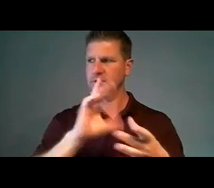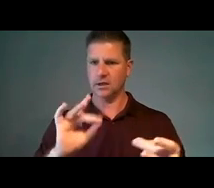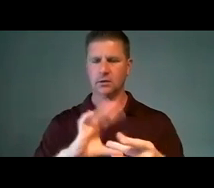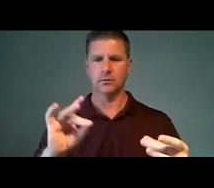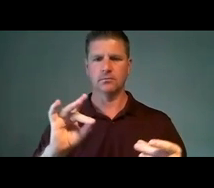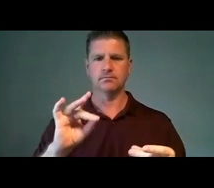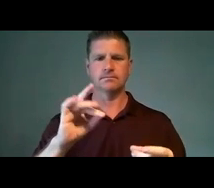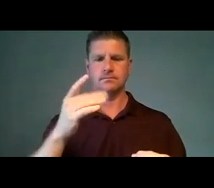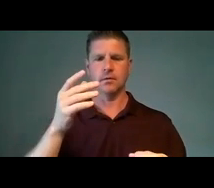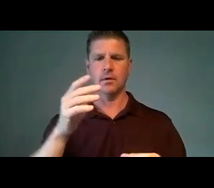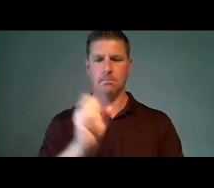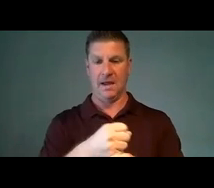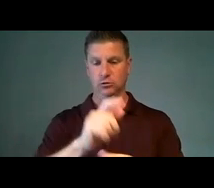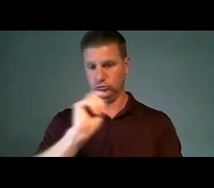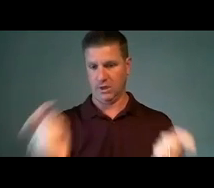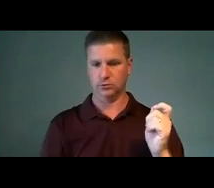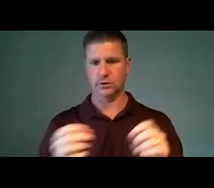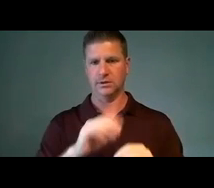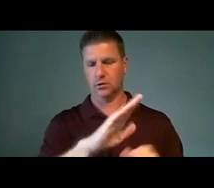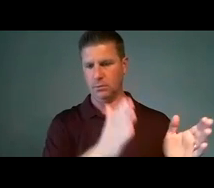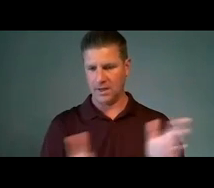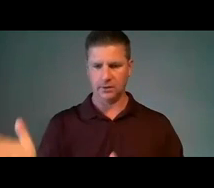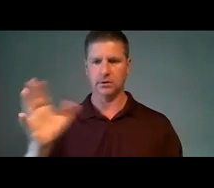and made changes in their plans and